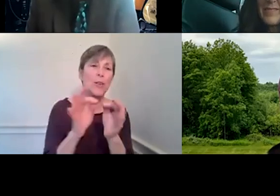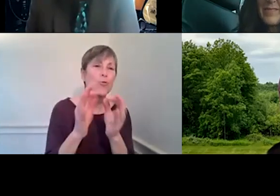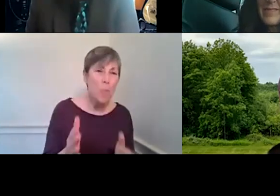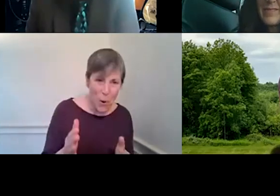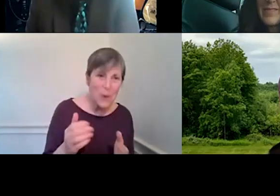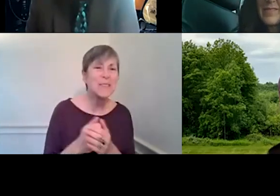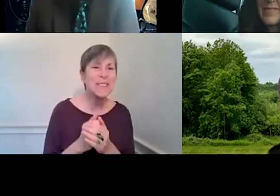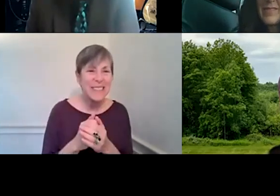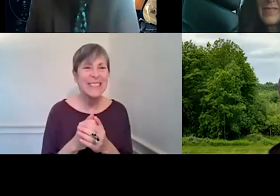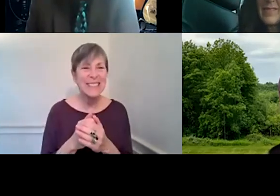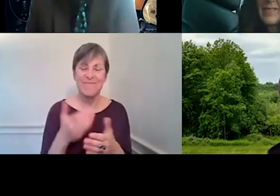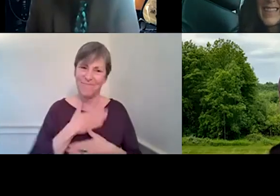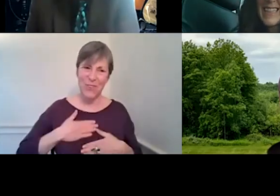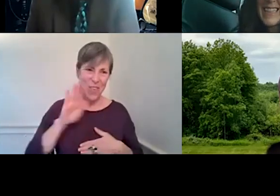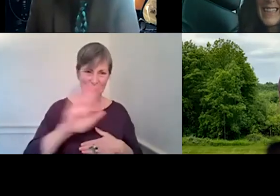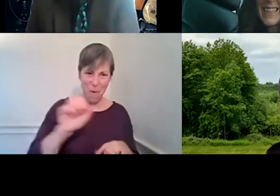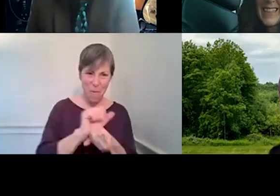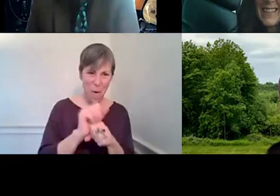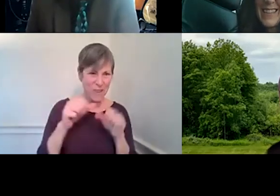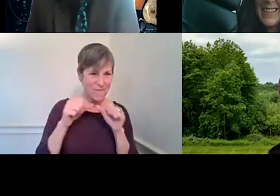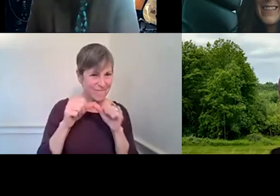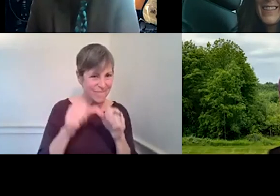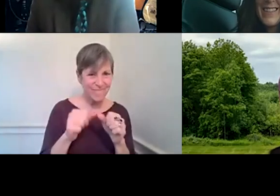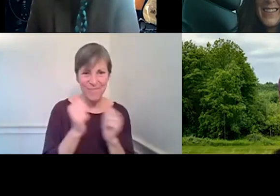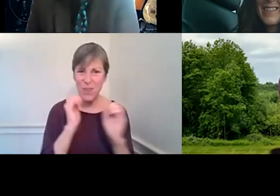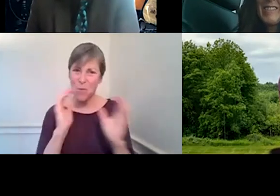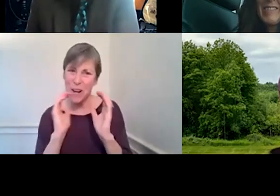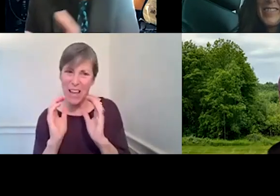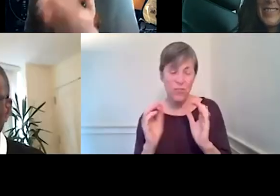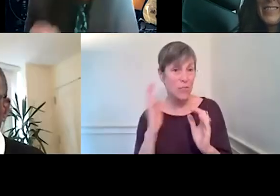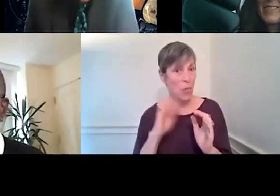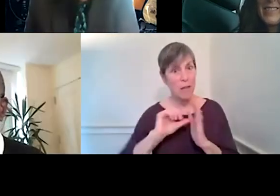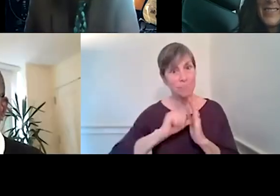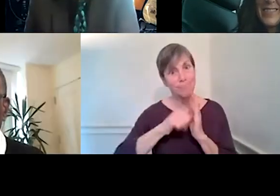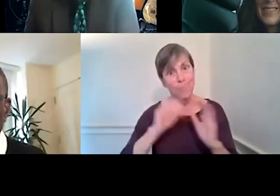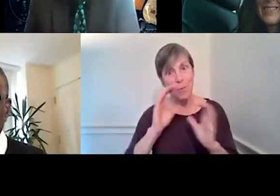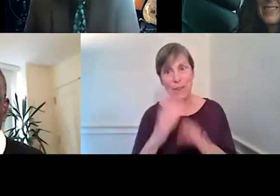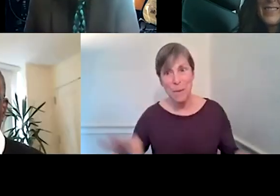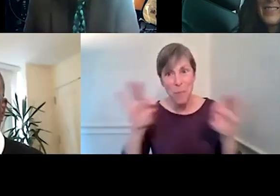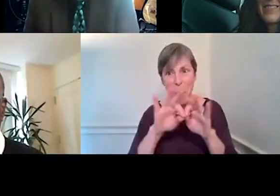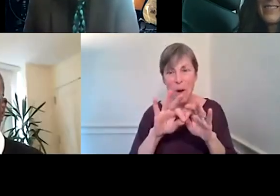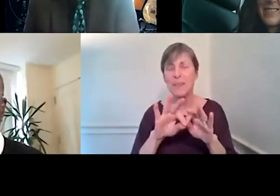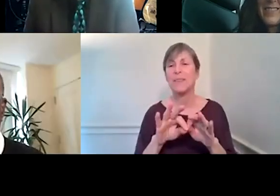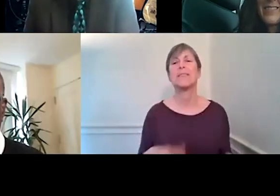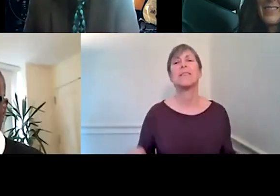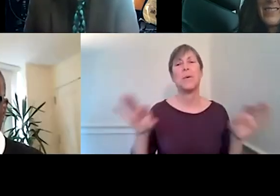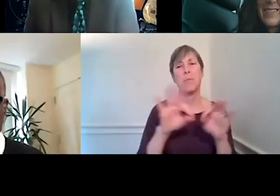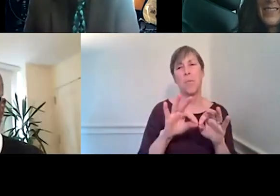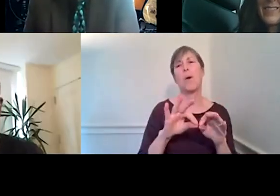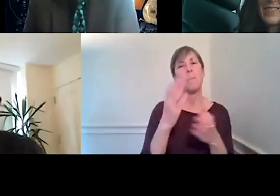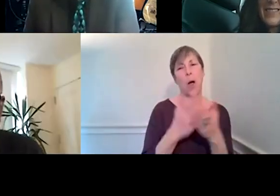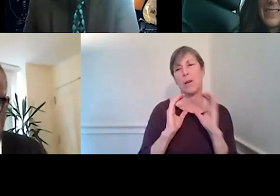interpreters. Really appreciate all the work you're doing. Communication, we said, is so important. And this is a critical element of